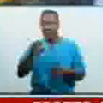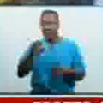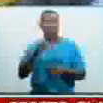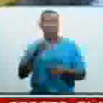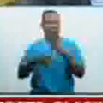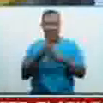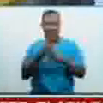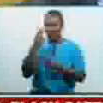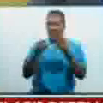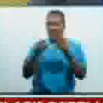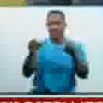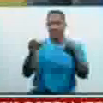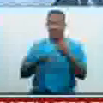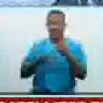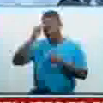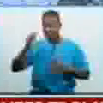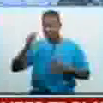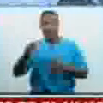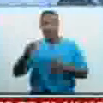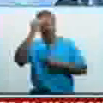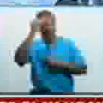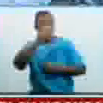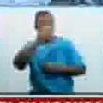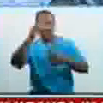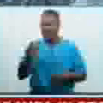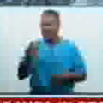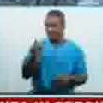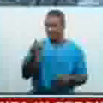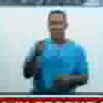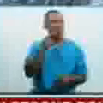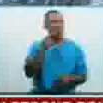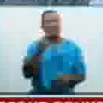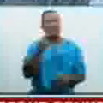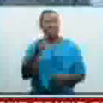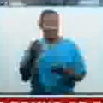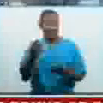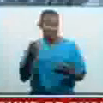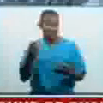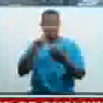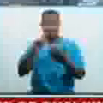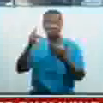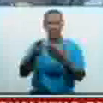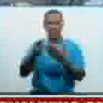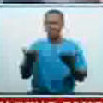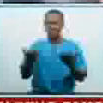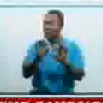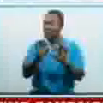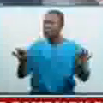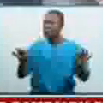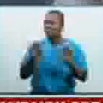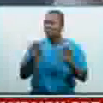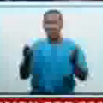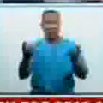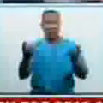A Deputy Minister for Information, James Ejinim Boateng, said the project must serve as a clarion call for all